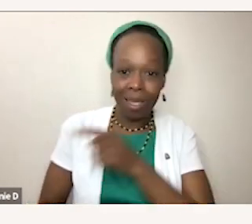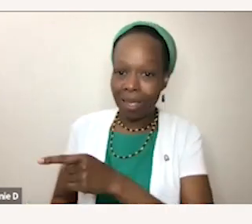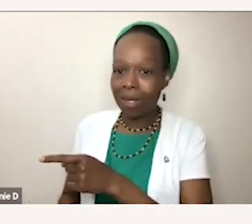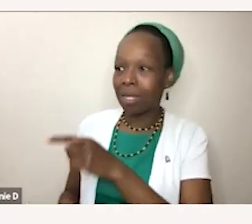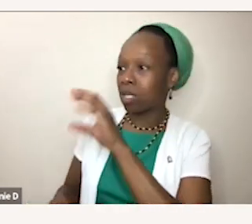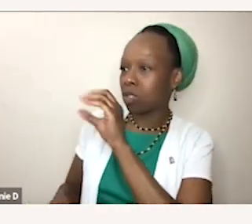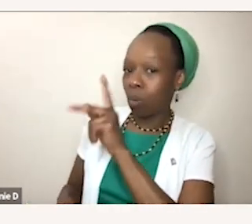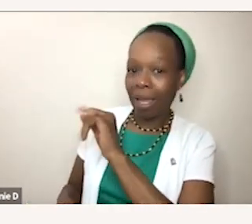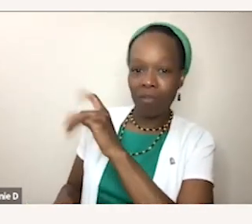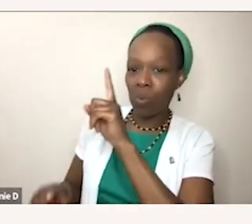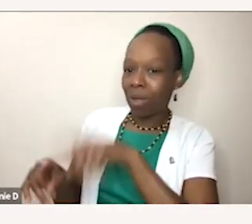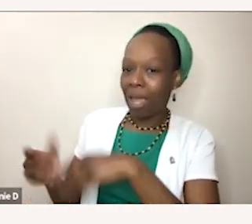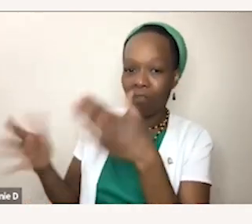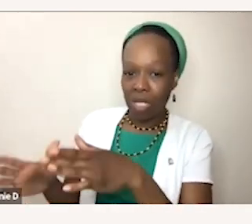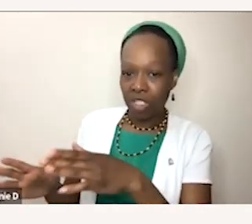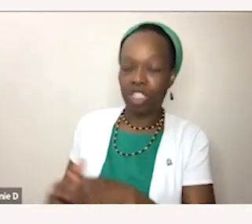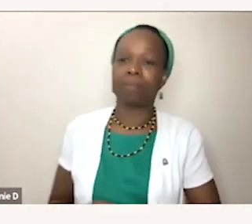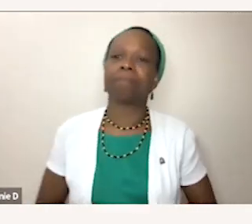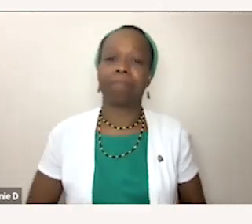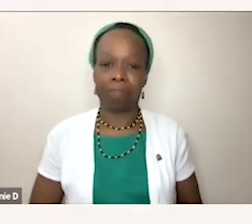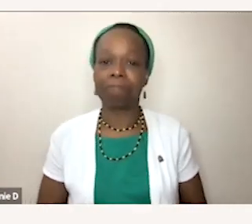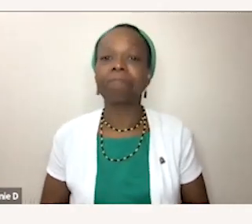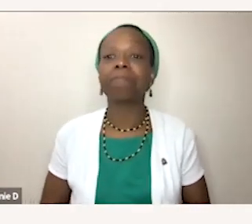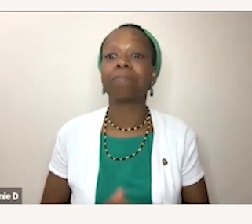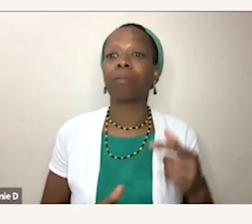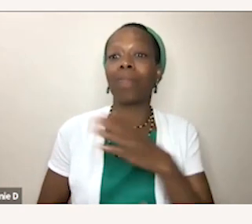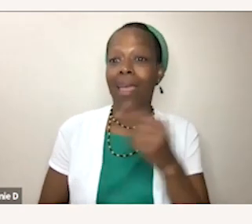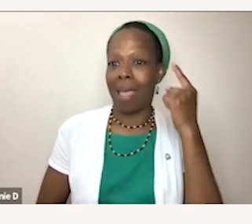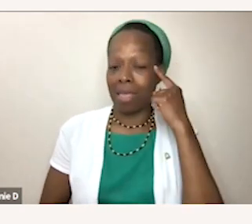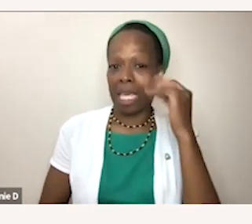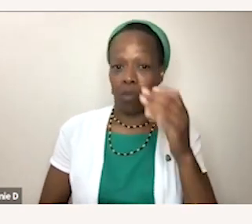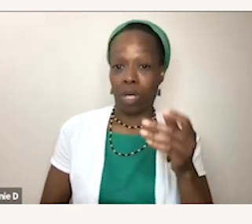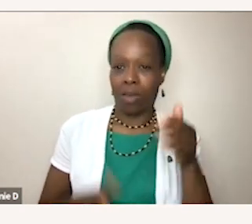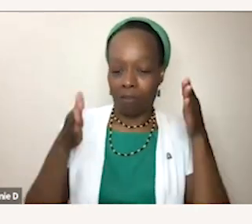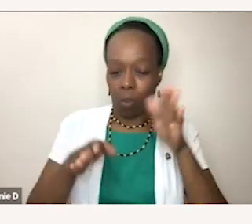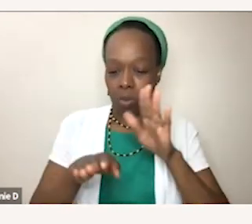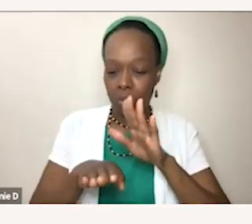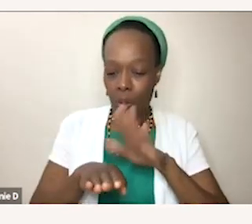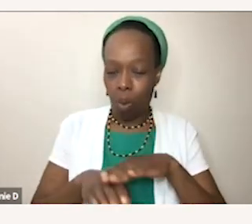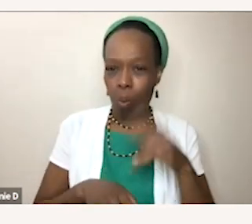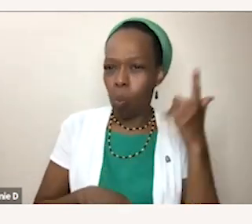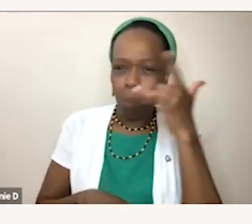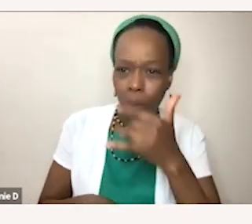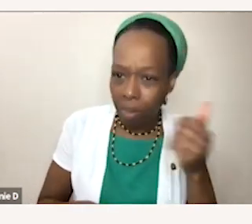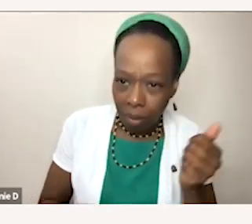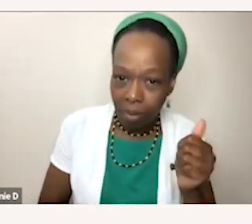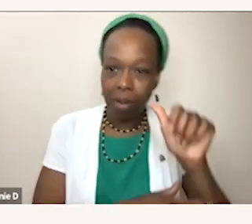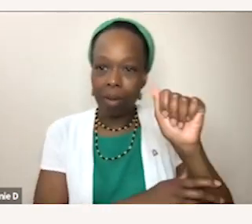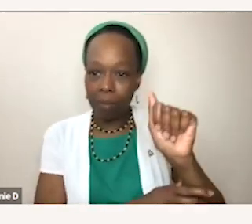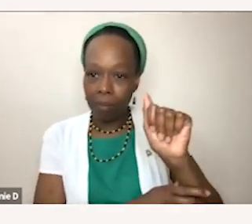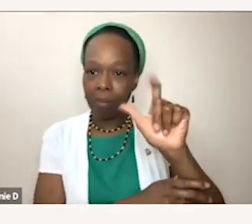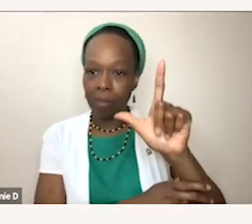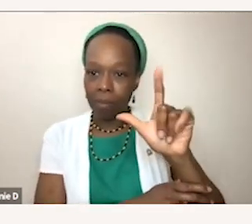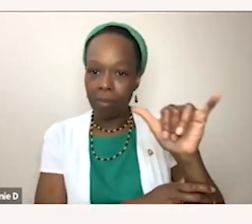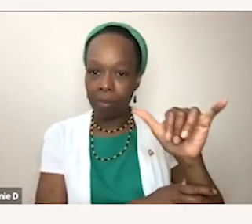well. And I think, you know, if we're thinking about what allyship looks like and how our role can